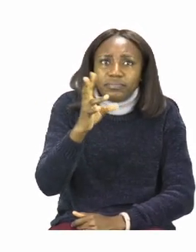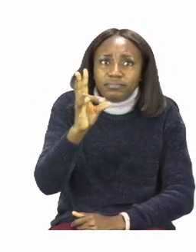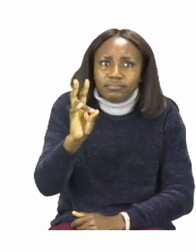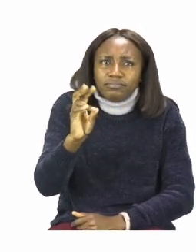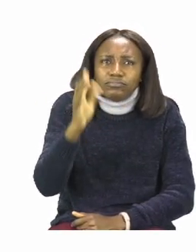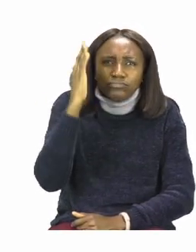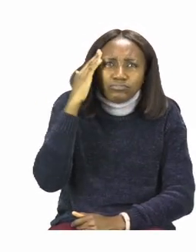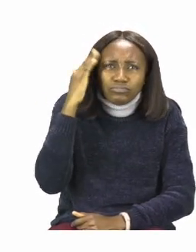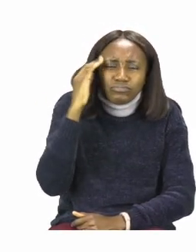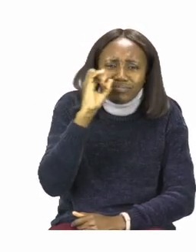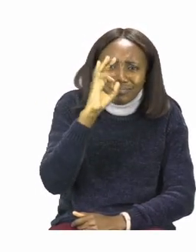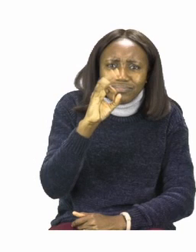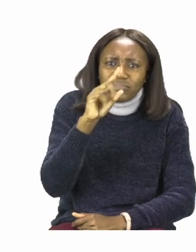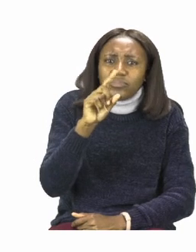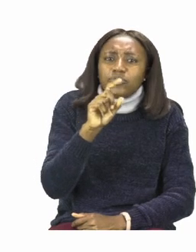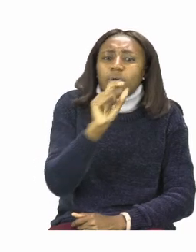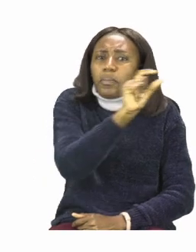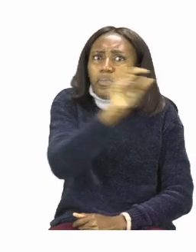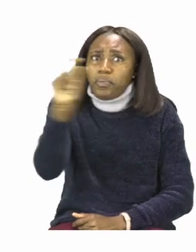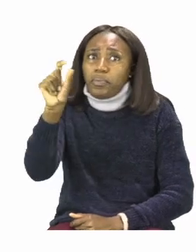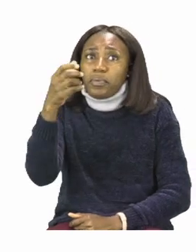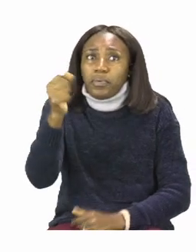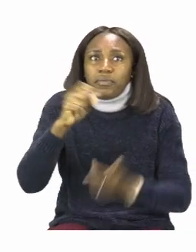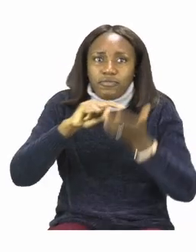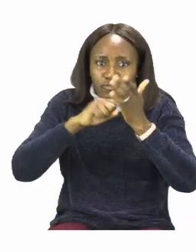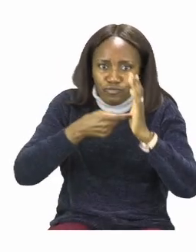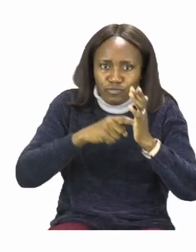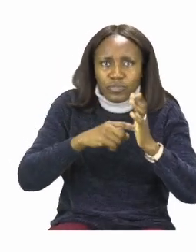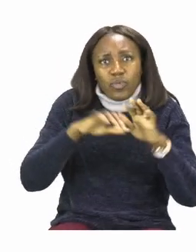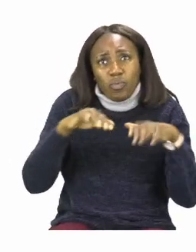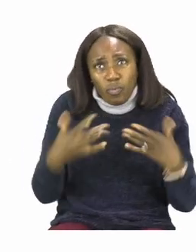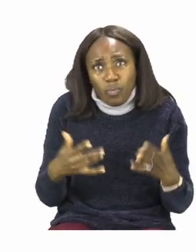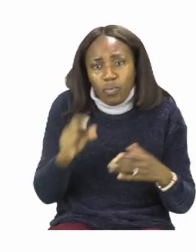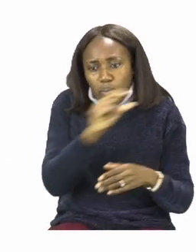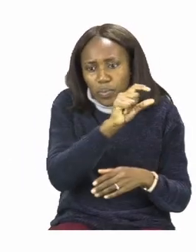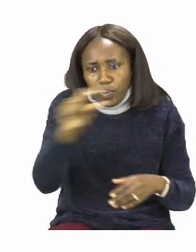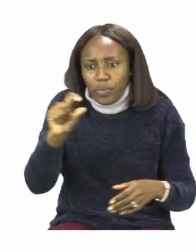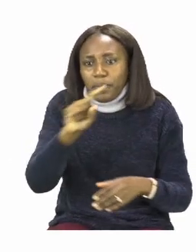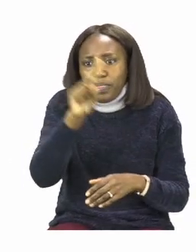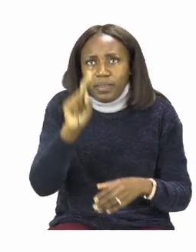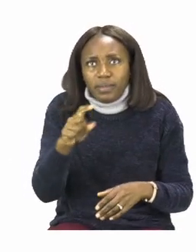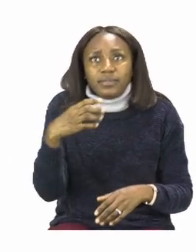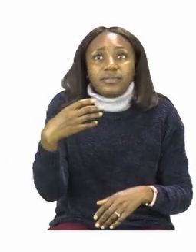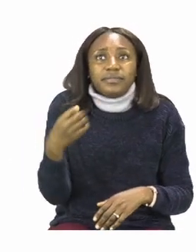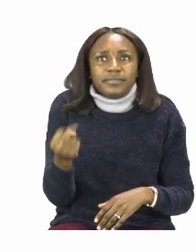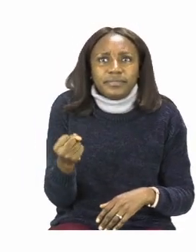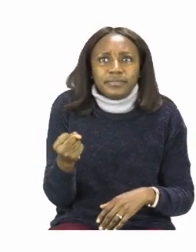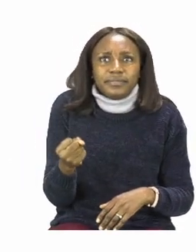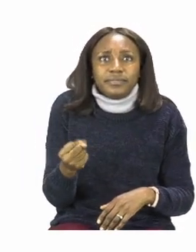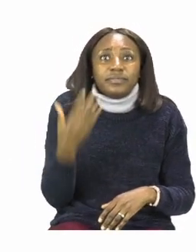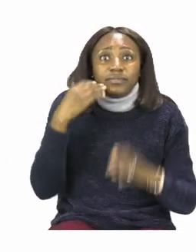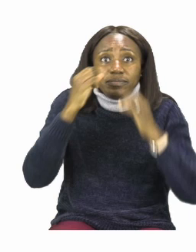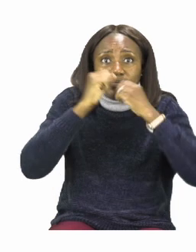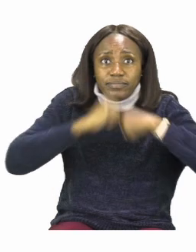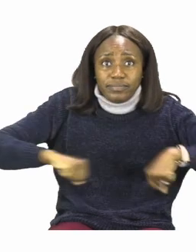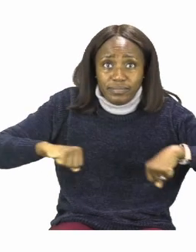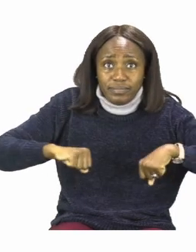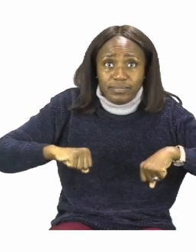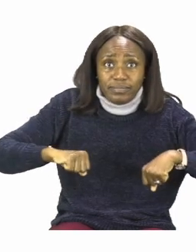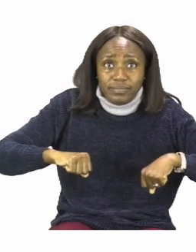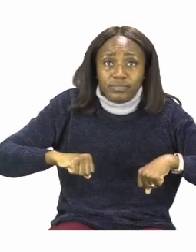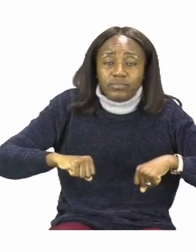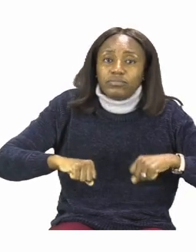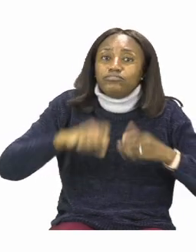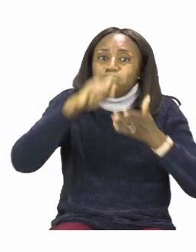is a statement or a question. When we decide, we need to put a